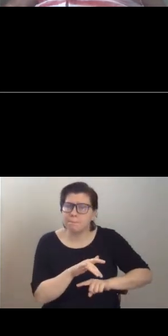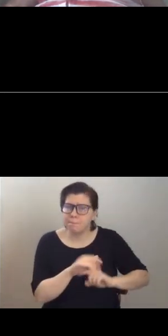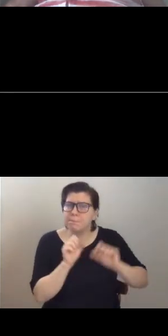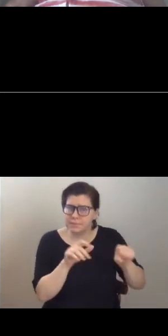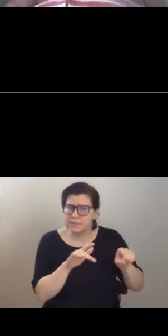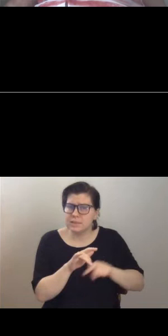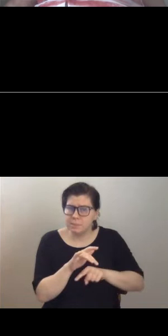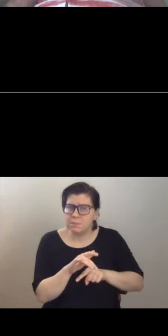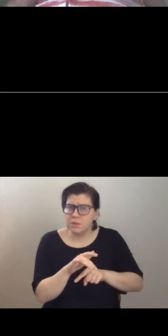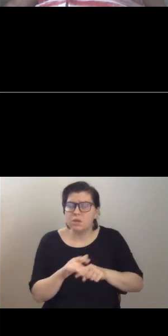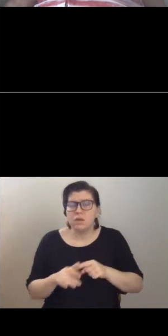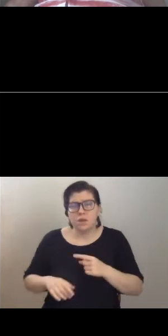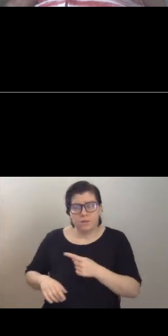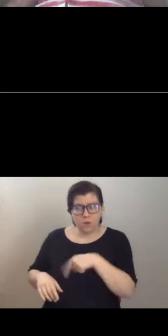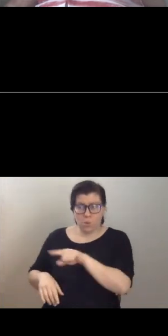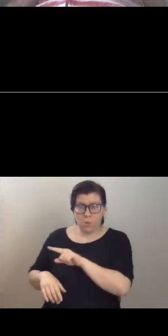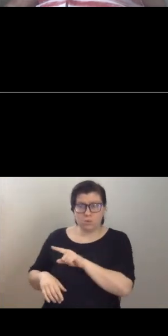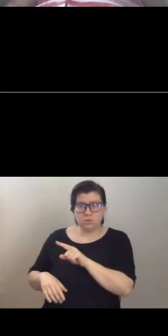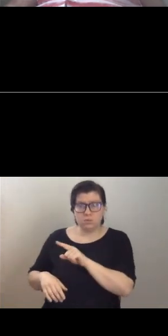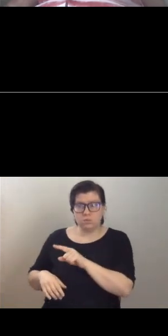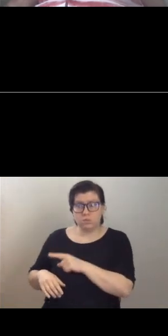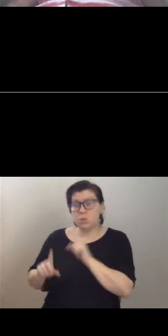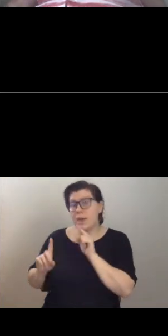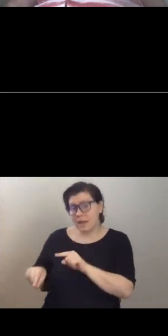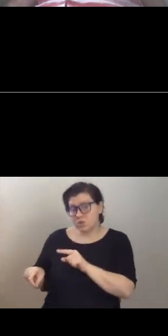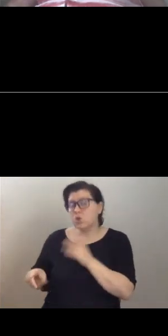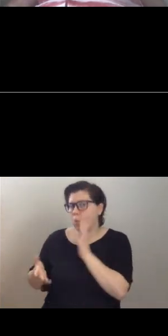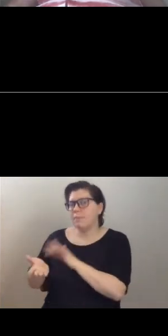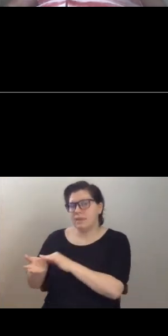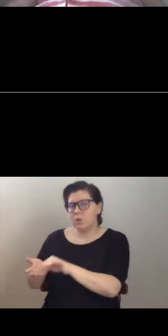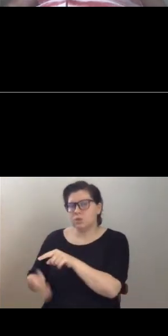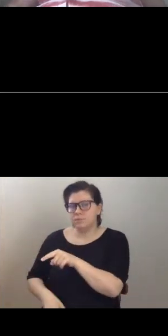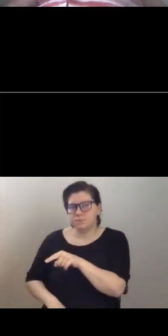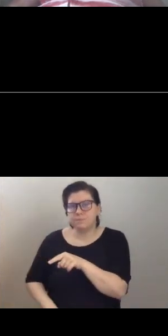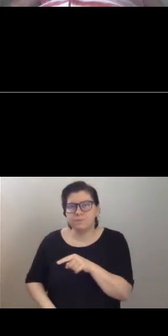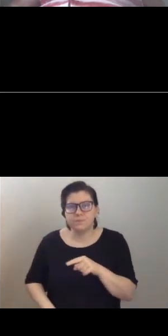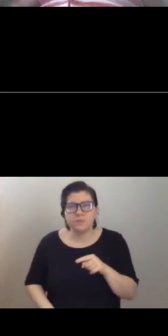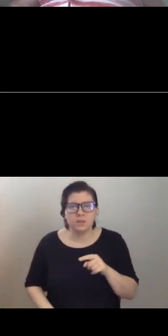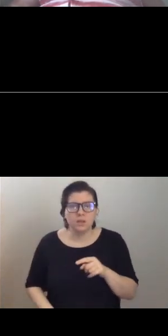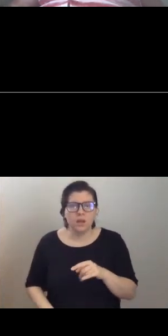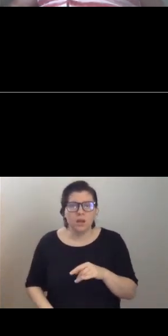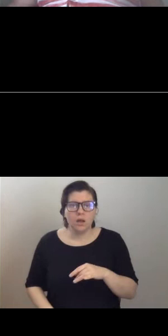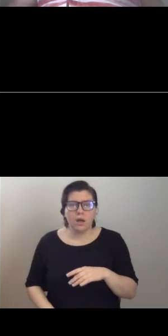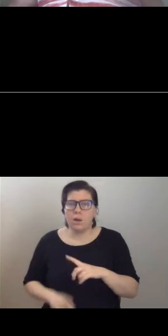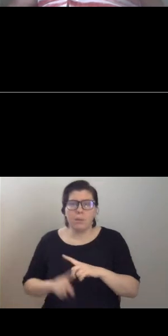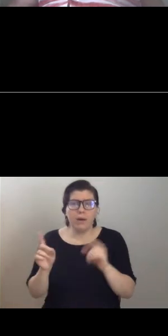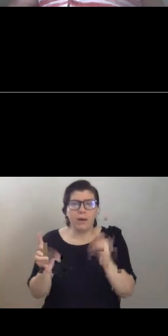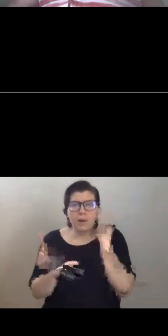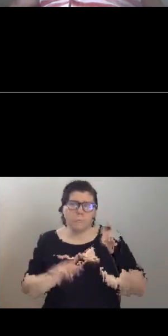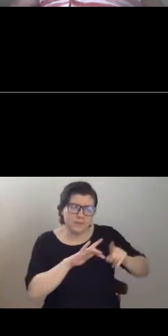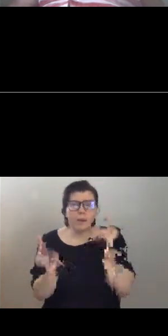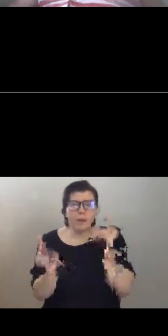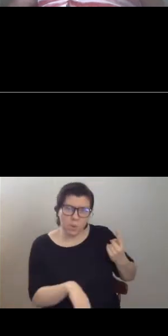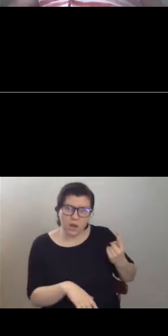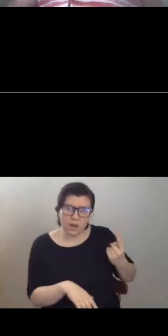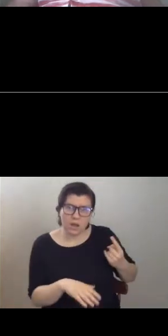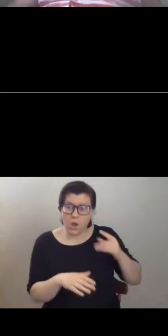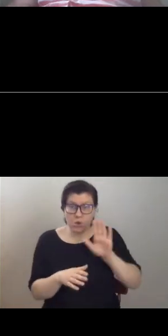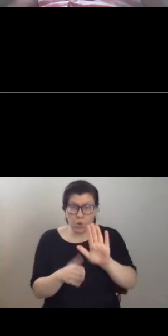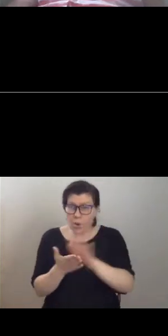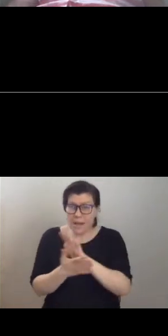the ones that you do answer will be counted, but your ballot won't be discounted because you didn't fill everything